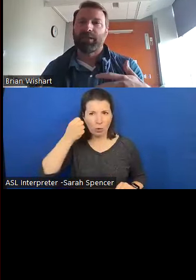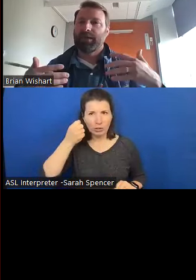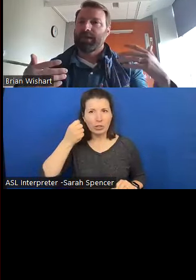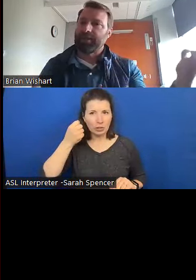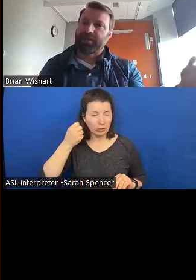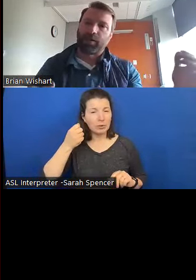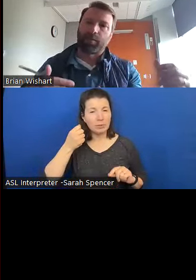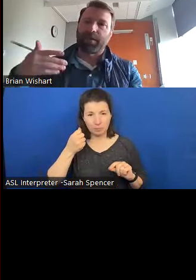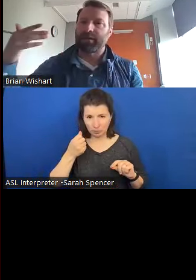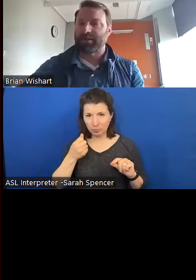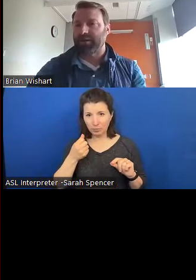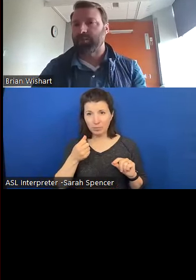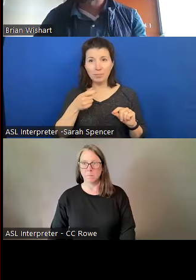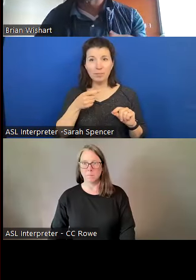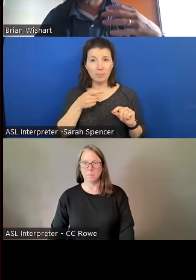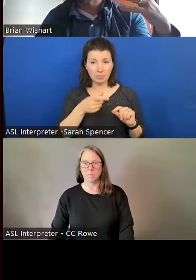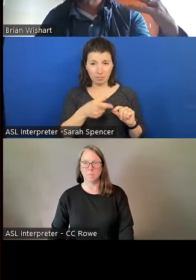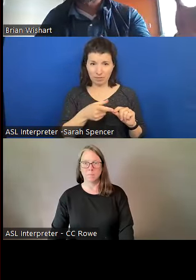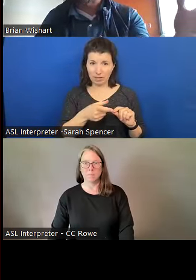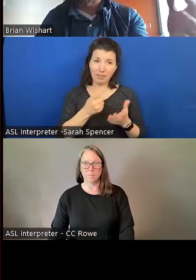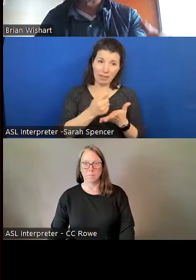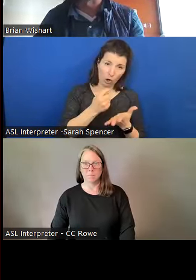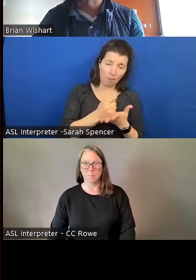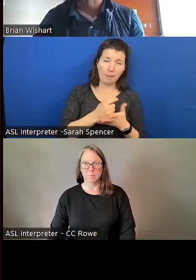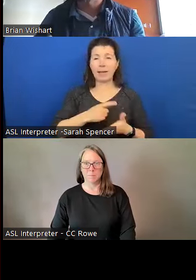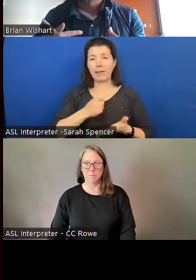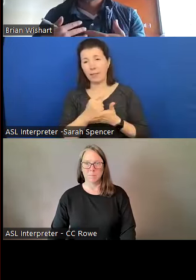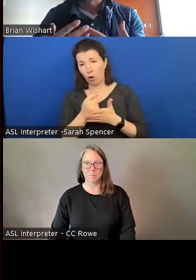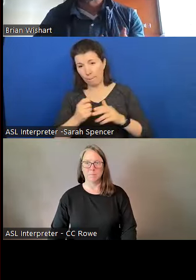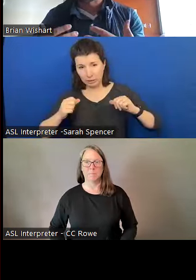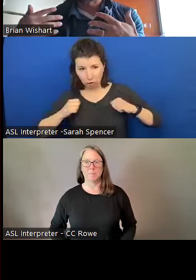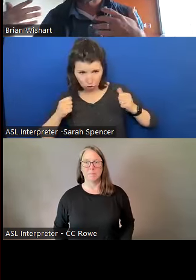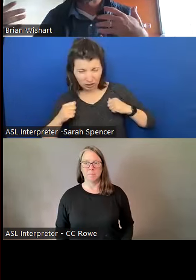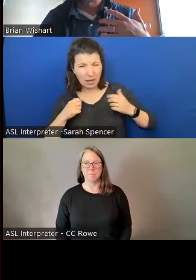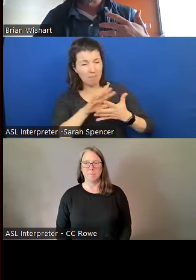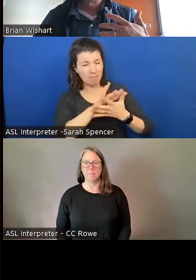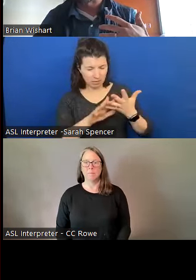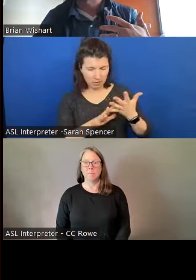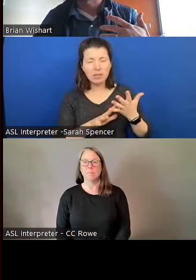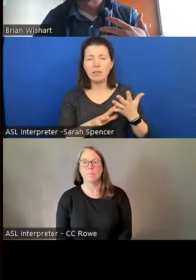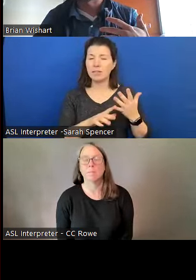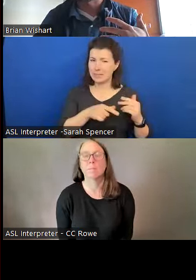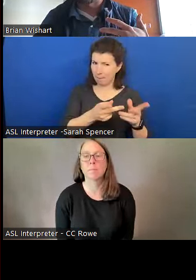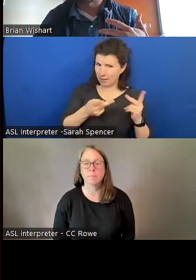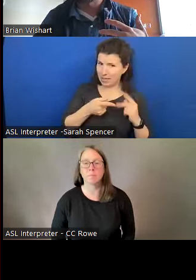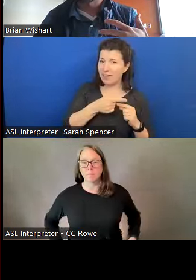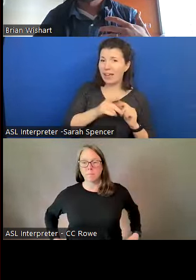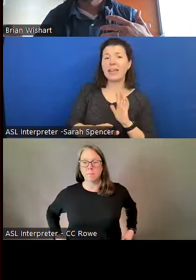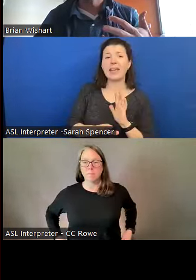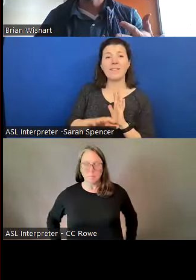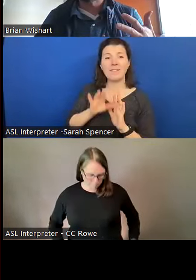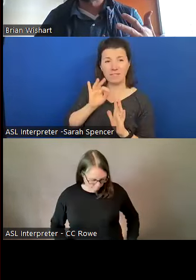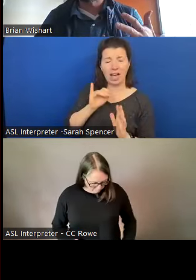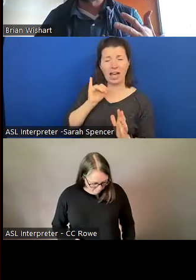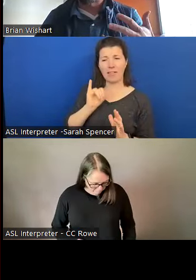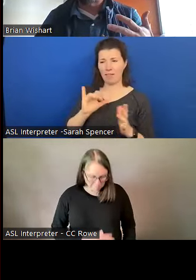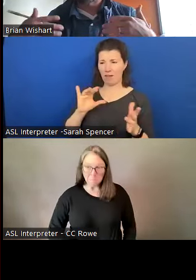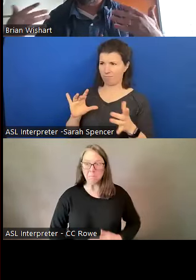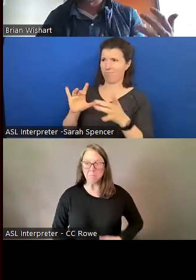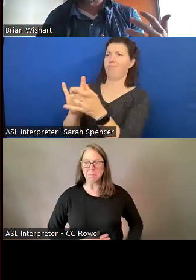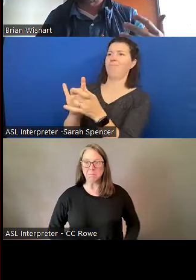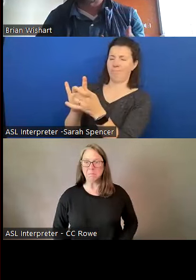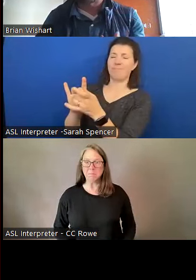time in therapy and the therapy gyms with other adults. This is a place that they can find that social component that is so important